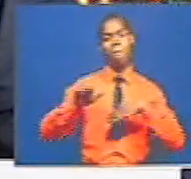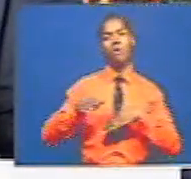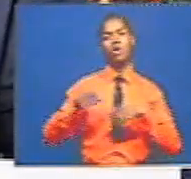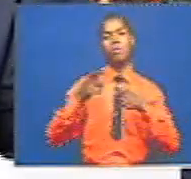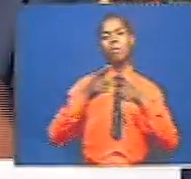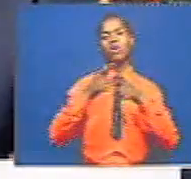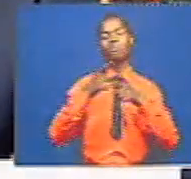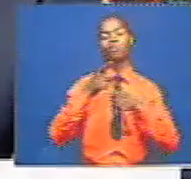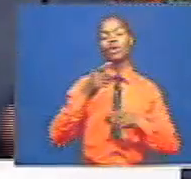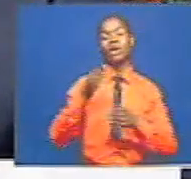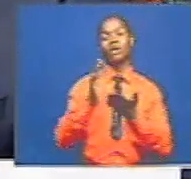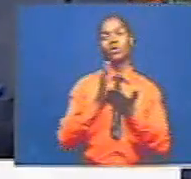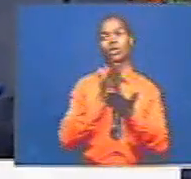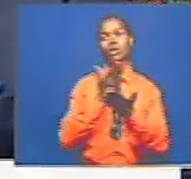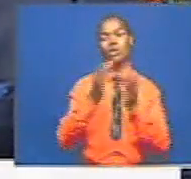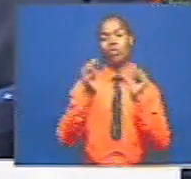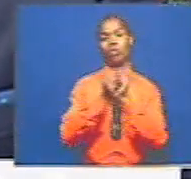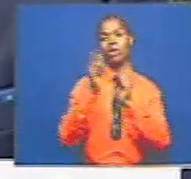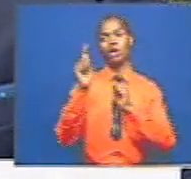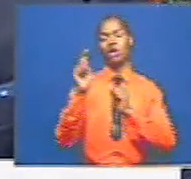share with the Kenyans.